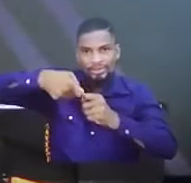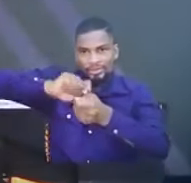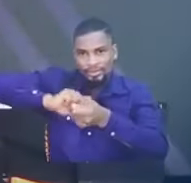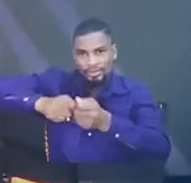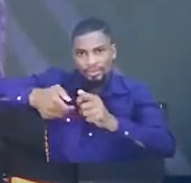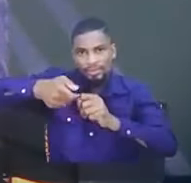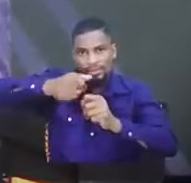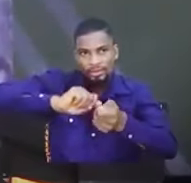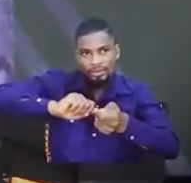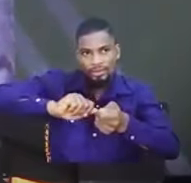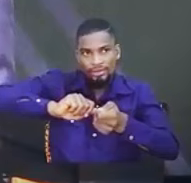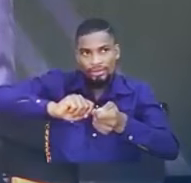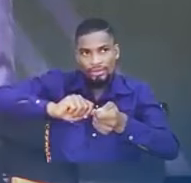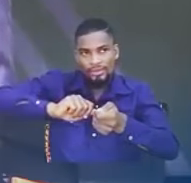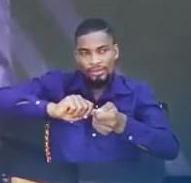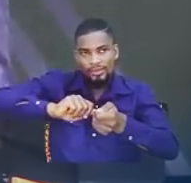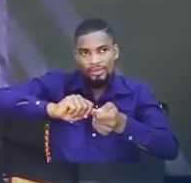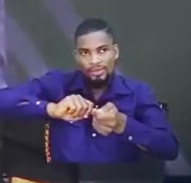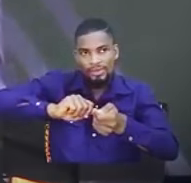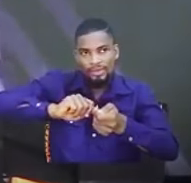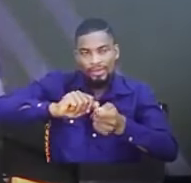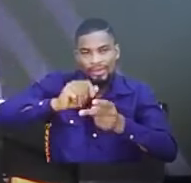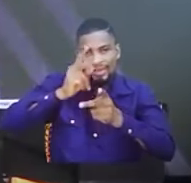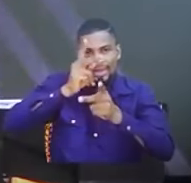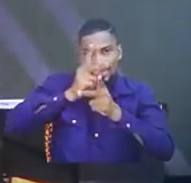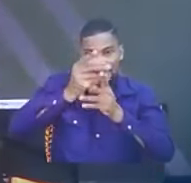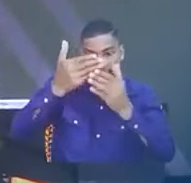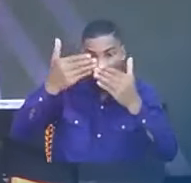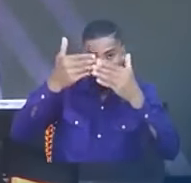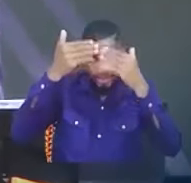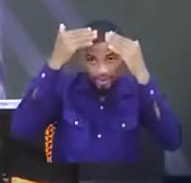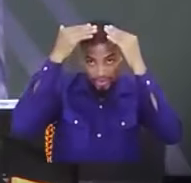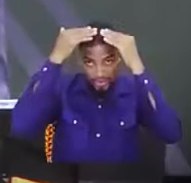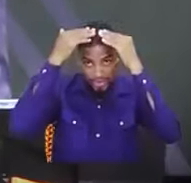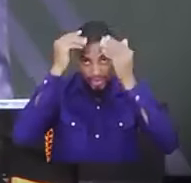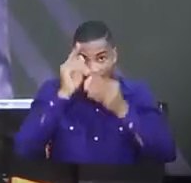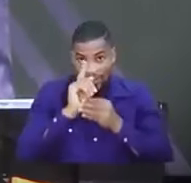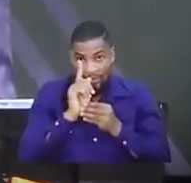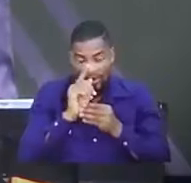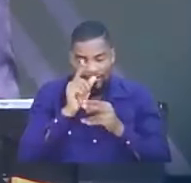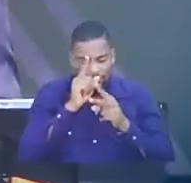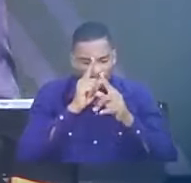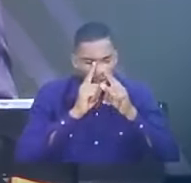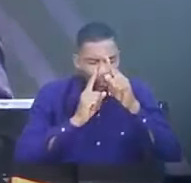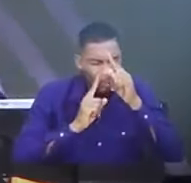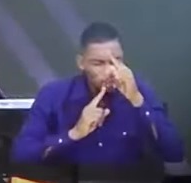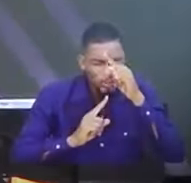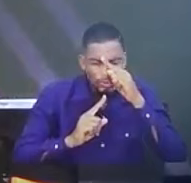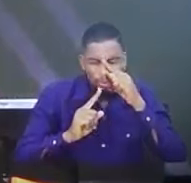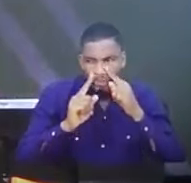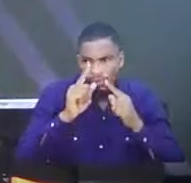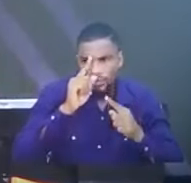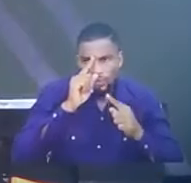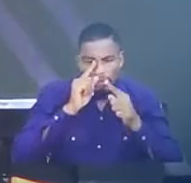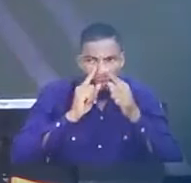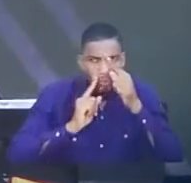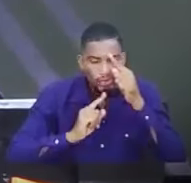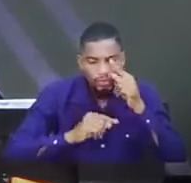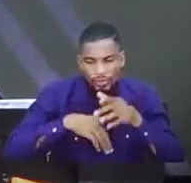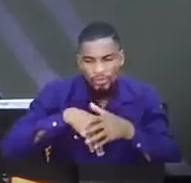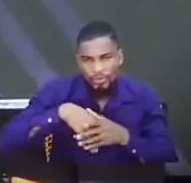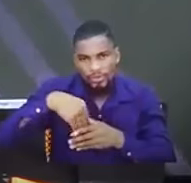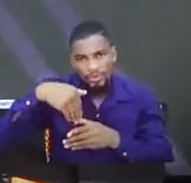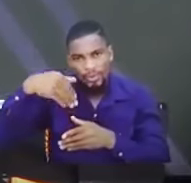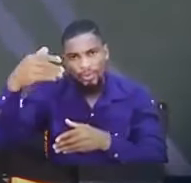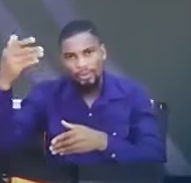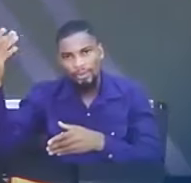her hand on her head and went away, weeping aloud as she went.